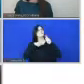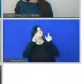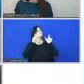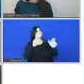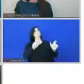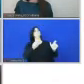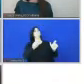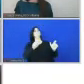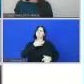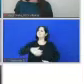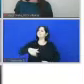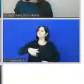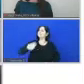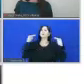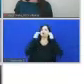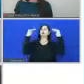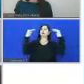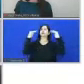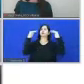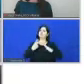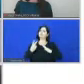campaign on peace and security. Thank you.